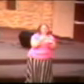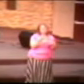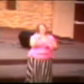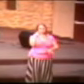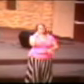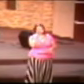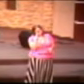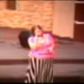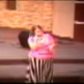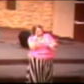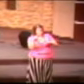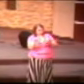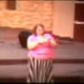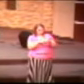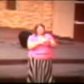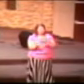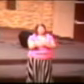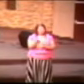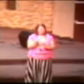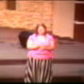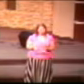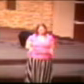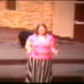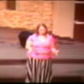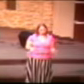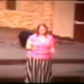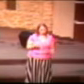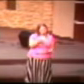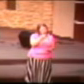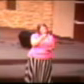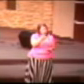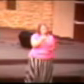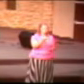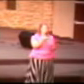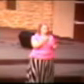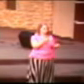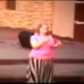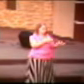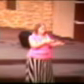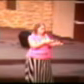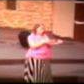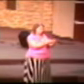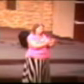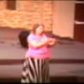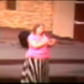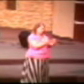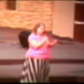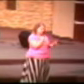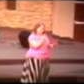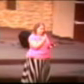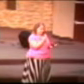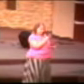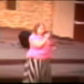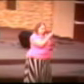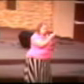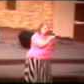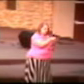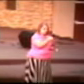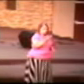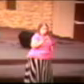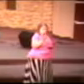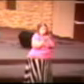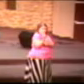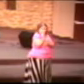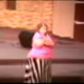witnessed the chairs this morning, right? Where you are claiming to be something that you were